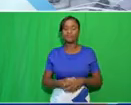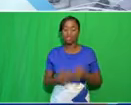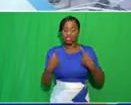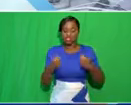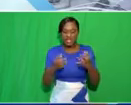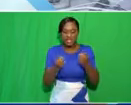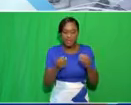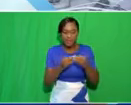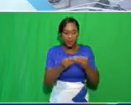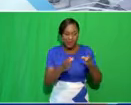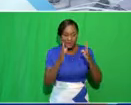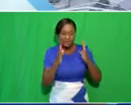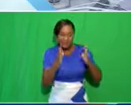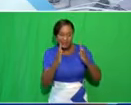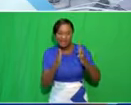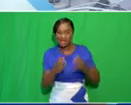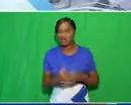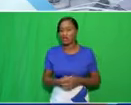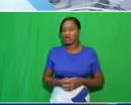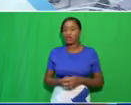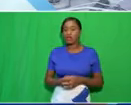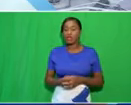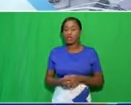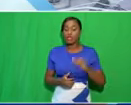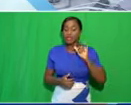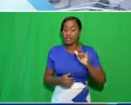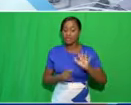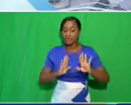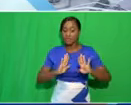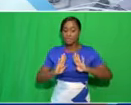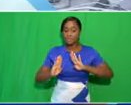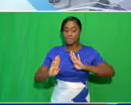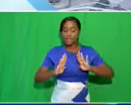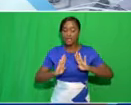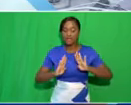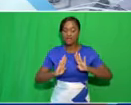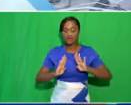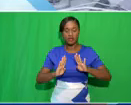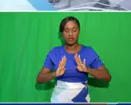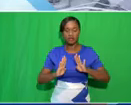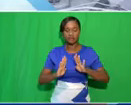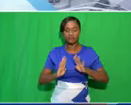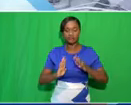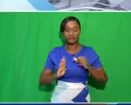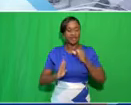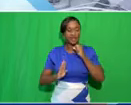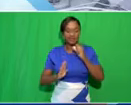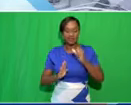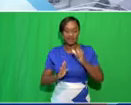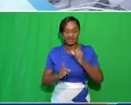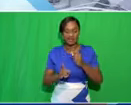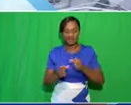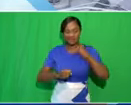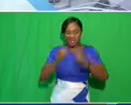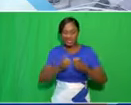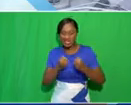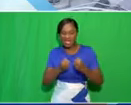attention. And the attention-seeking behaviors, such as poor academic performance,